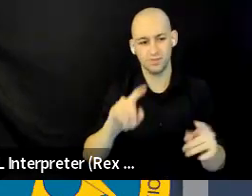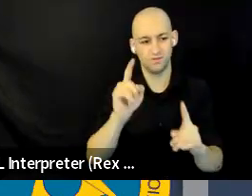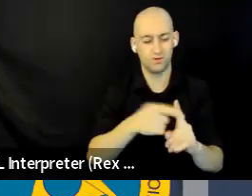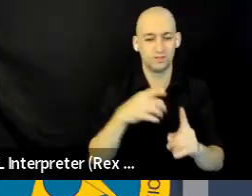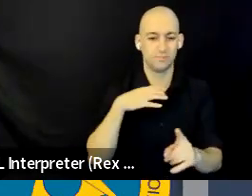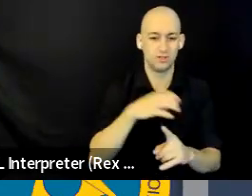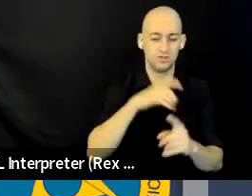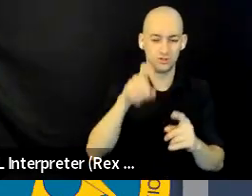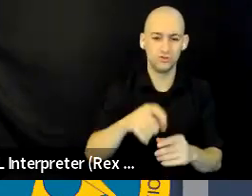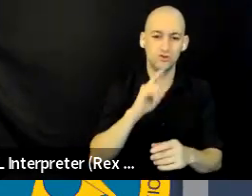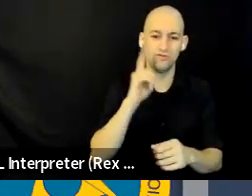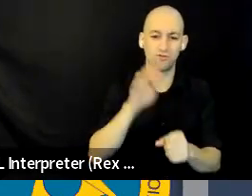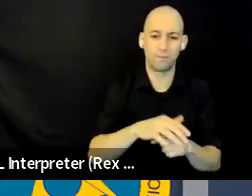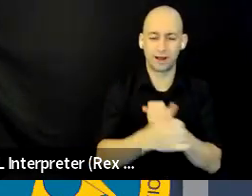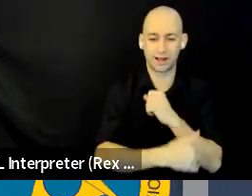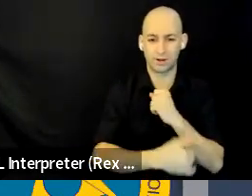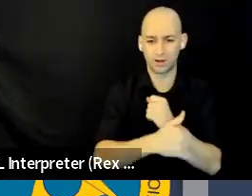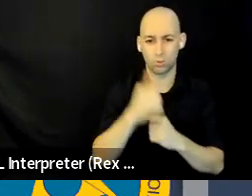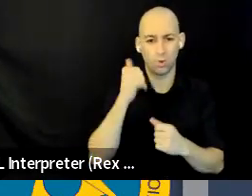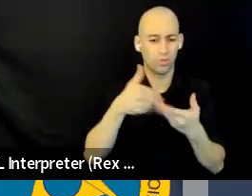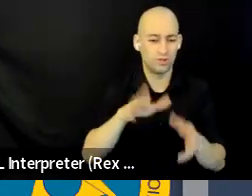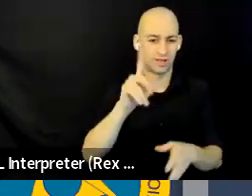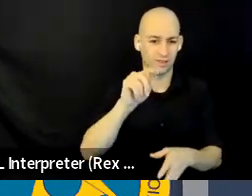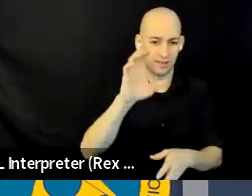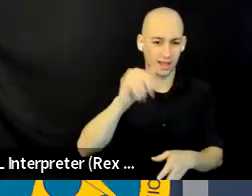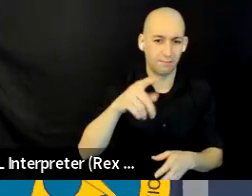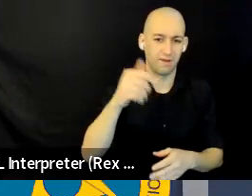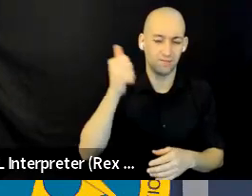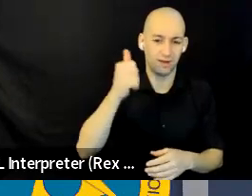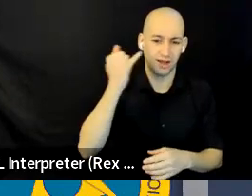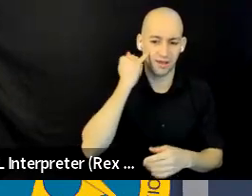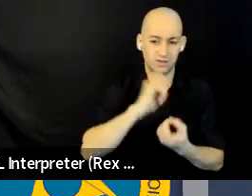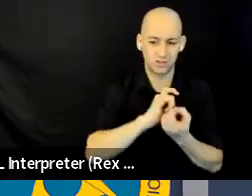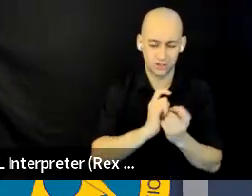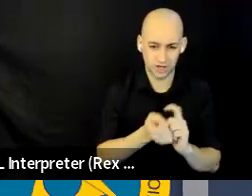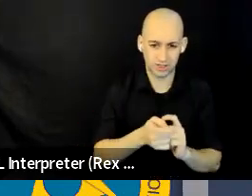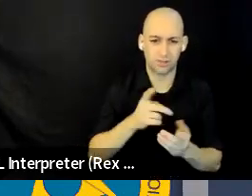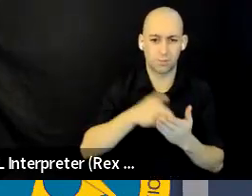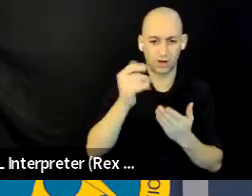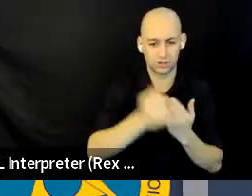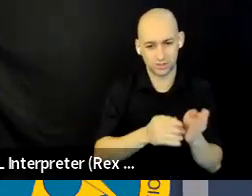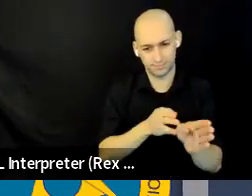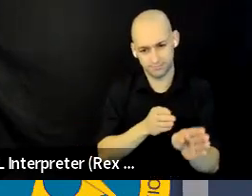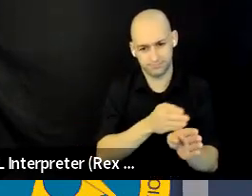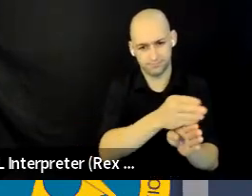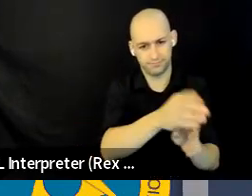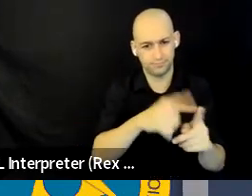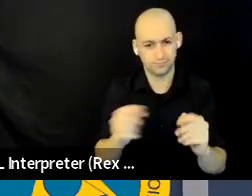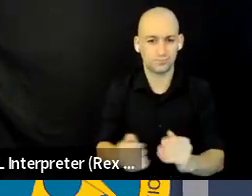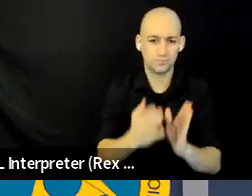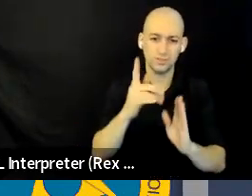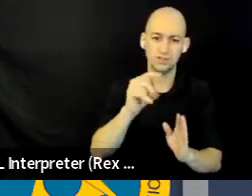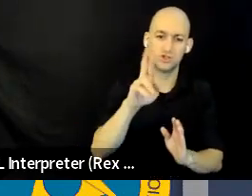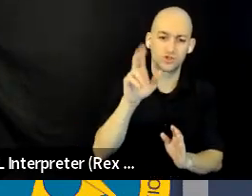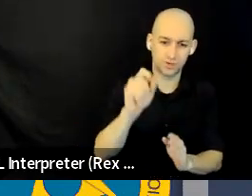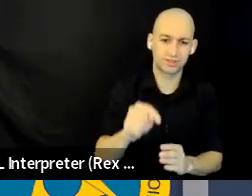confirm that the county will not lose LTCAP funds if it changes the project alignment to address the trust concerns. This is important as we understand the